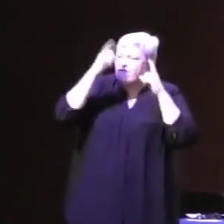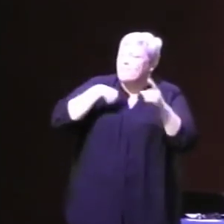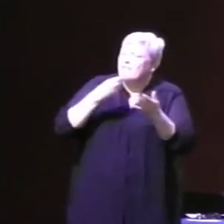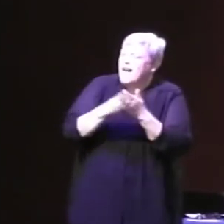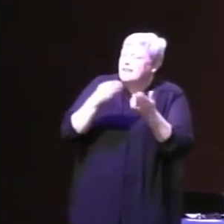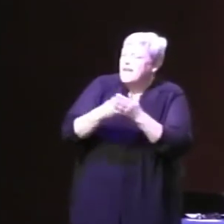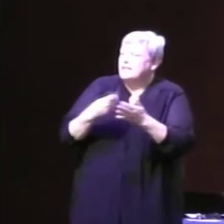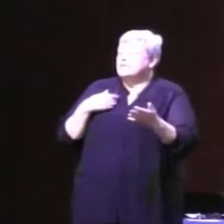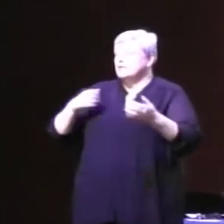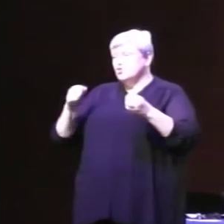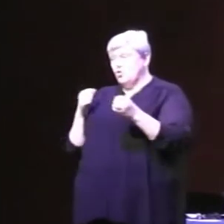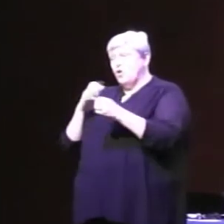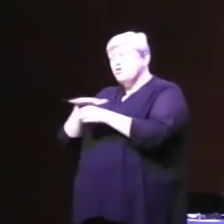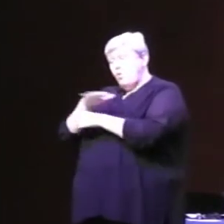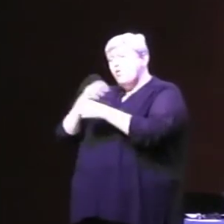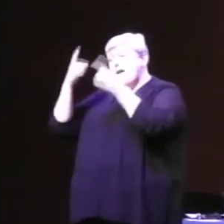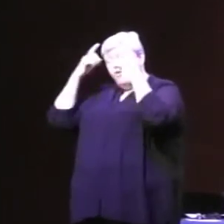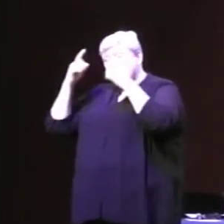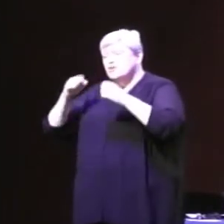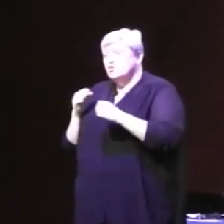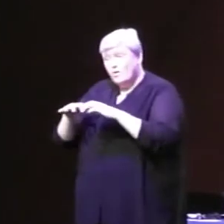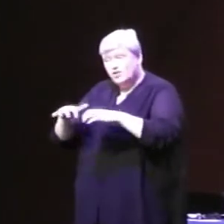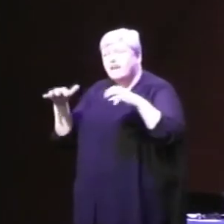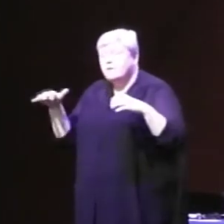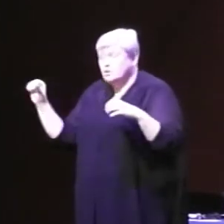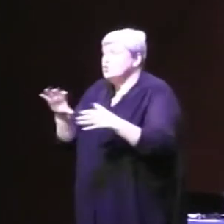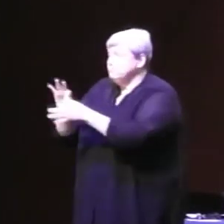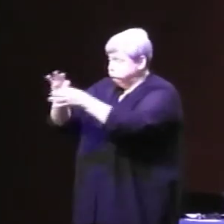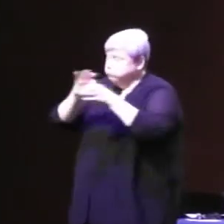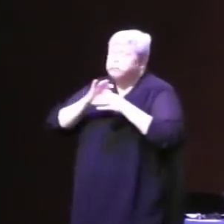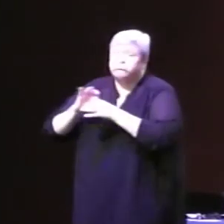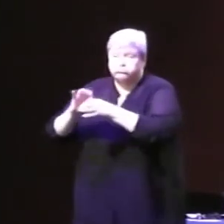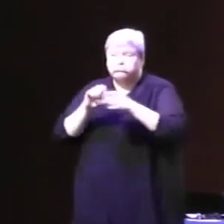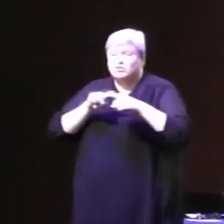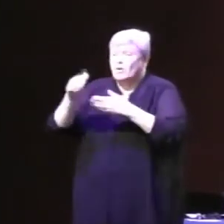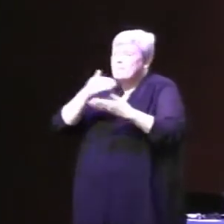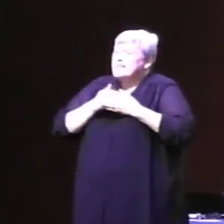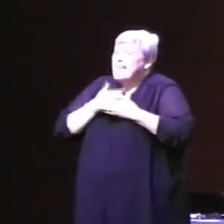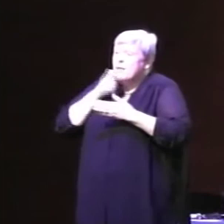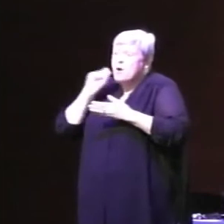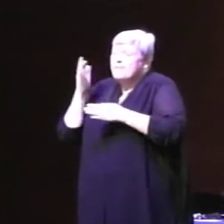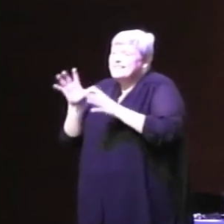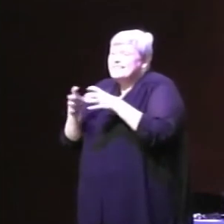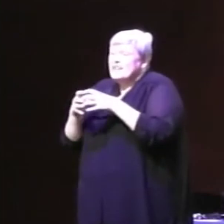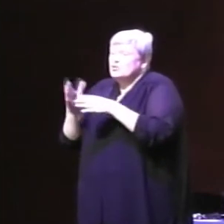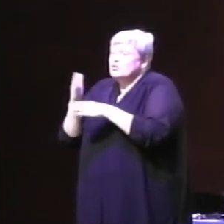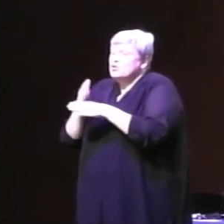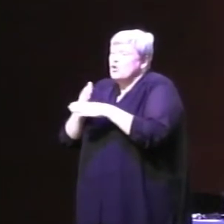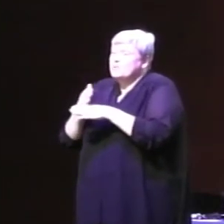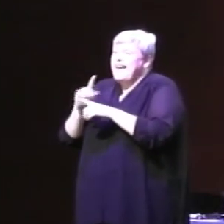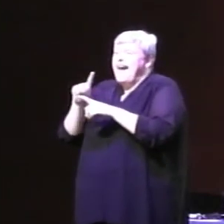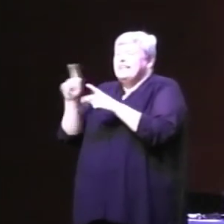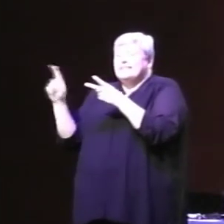which Scottish local authorities and the Scottish Government should unite around to protect public sector jobs and